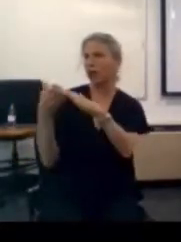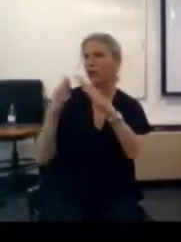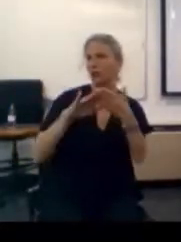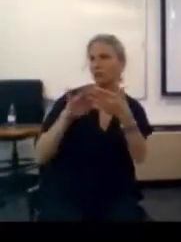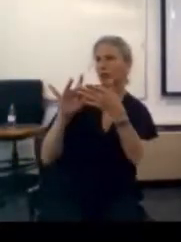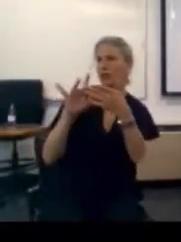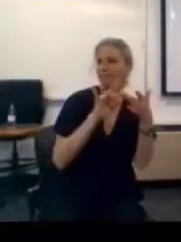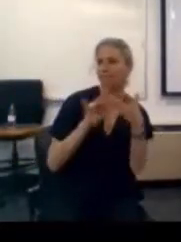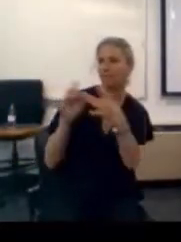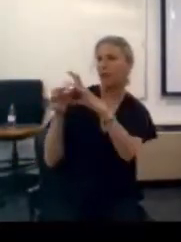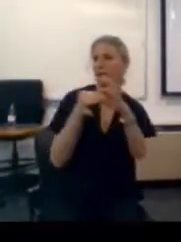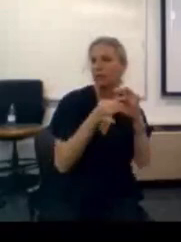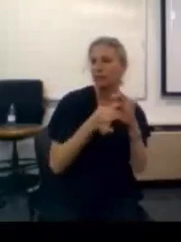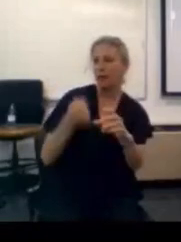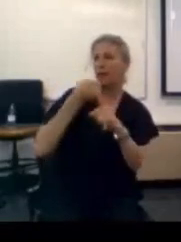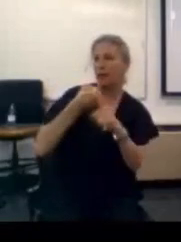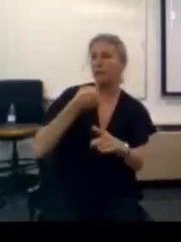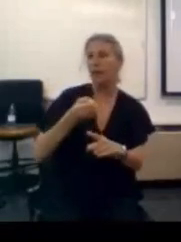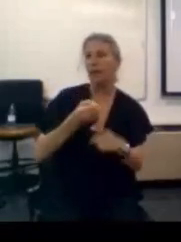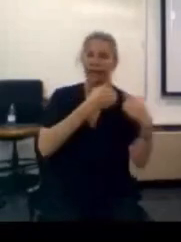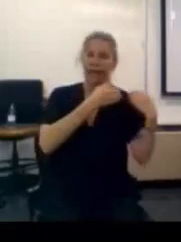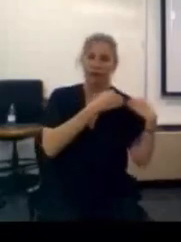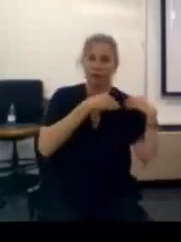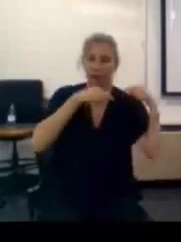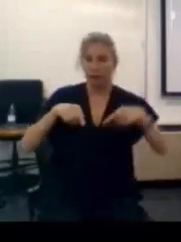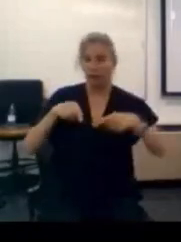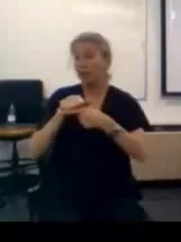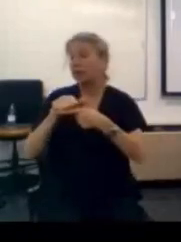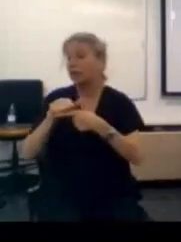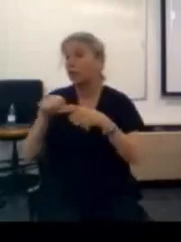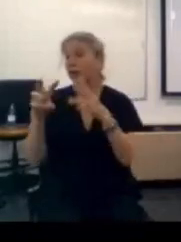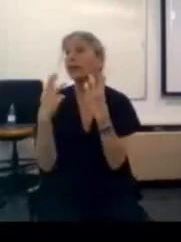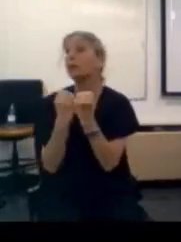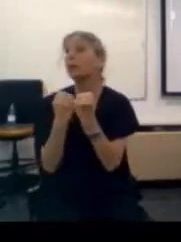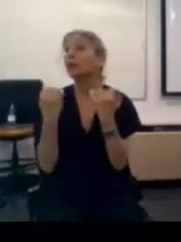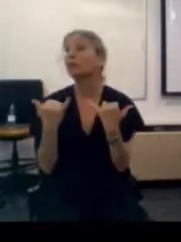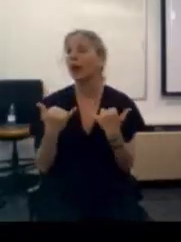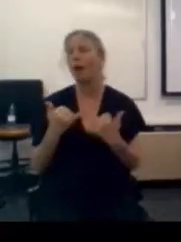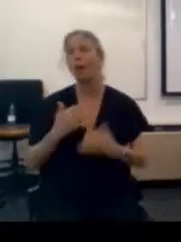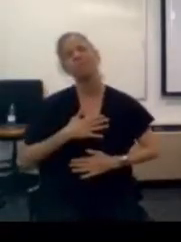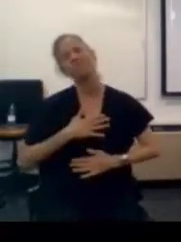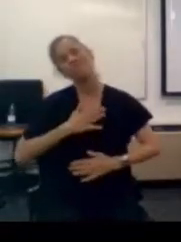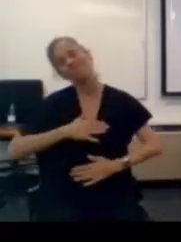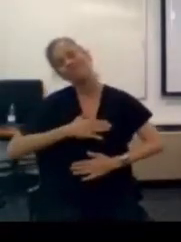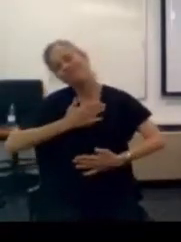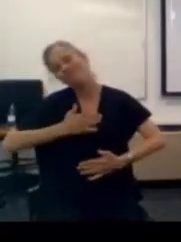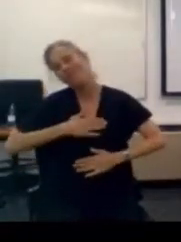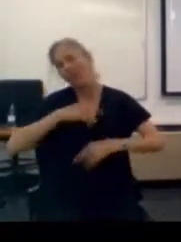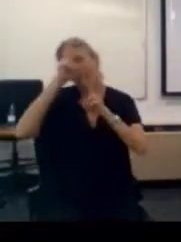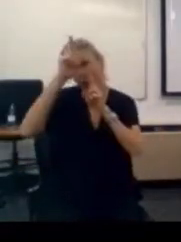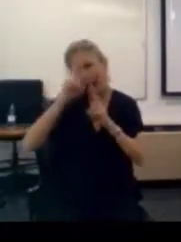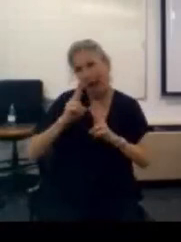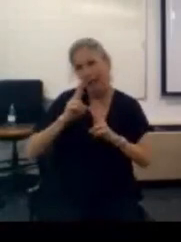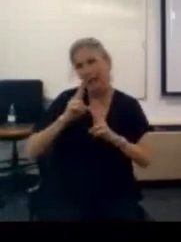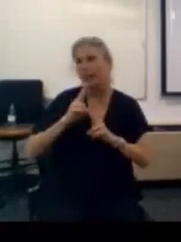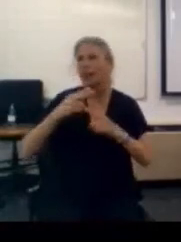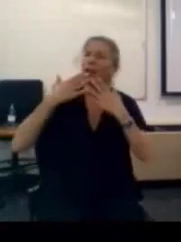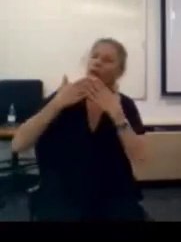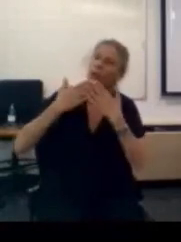Outreach and Impact, and responsible for this most meaningful training series. It is with the greatest